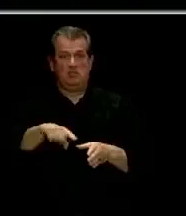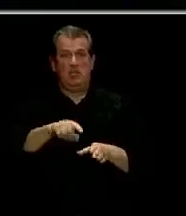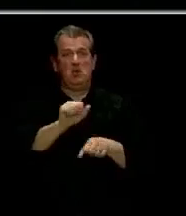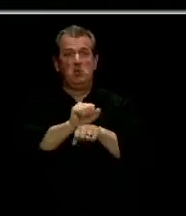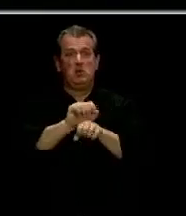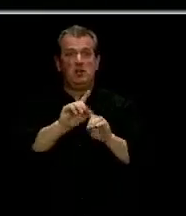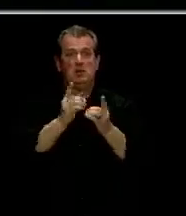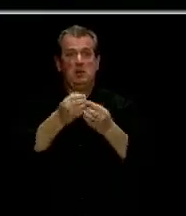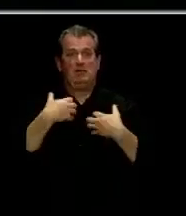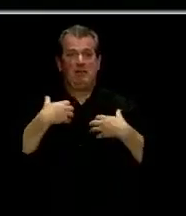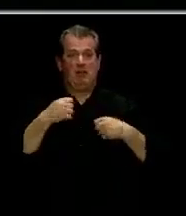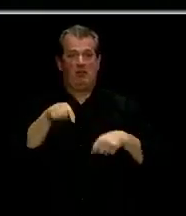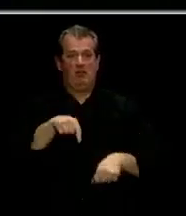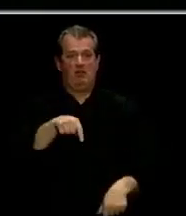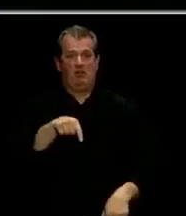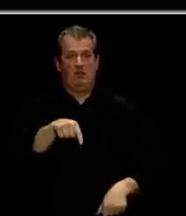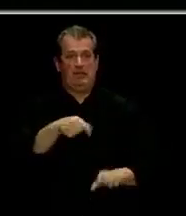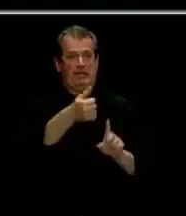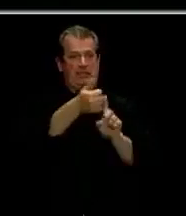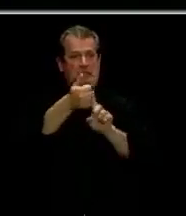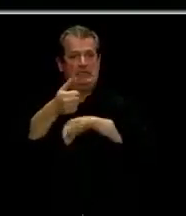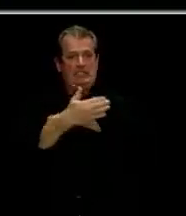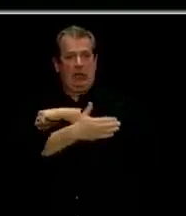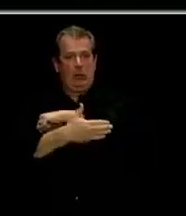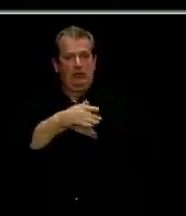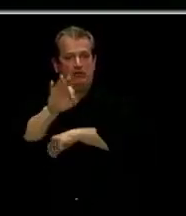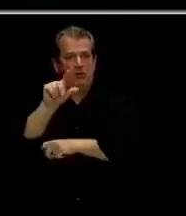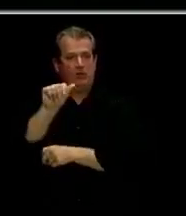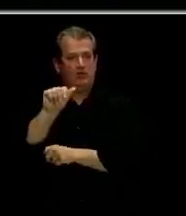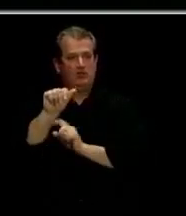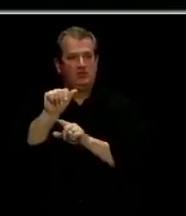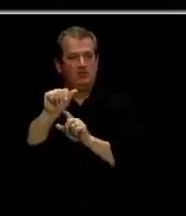Health in each of our counties in Florida, they are